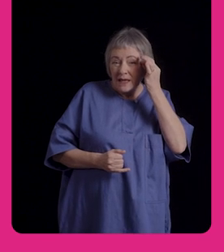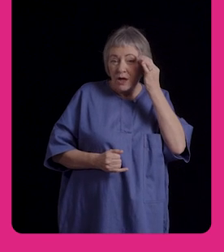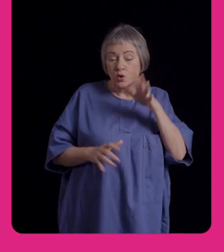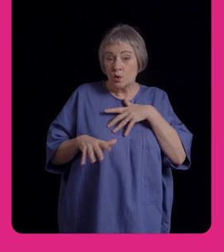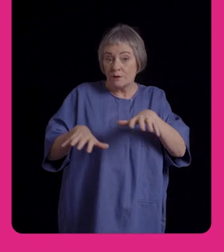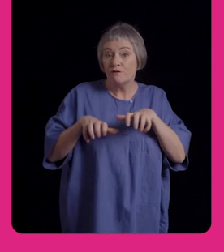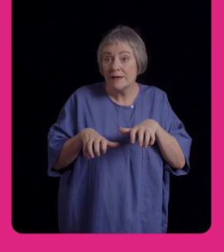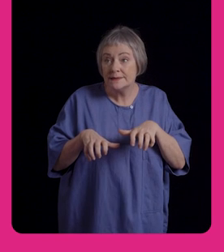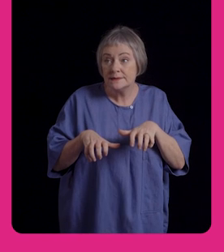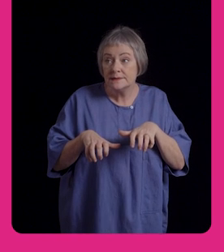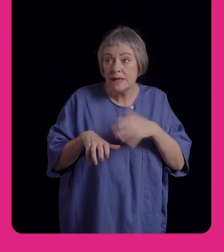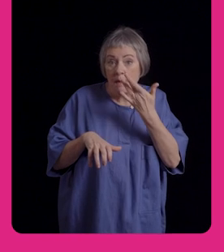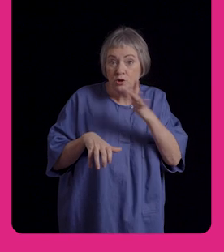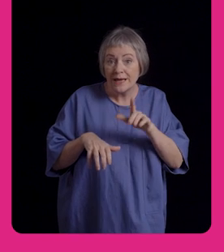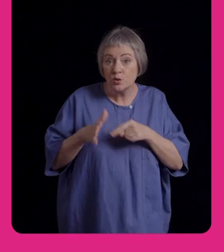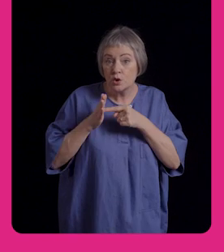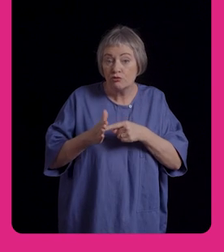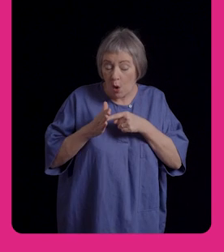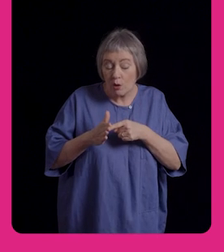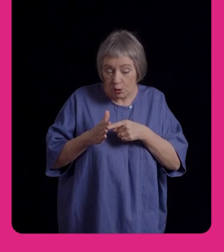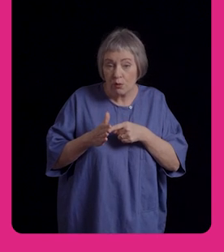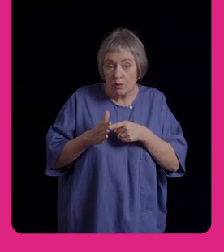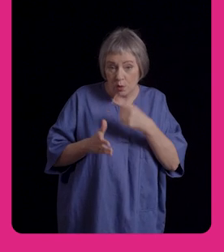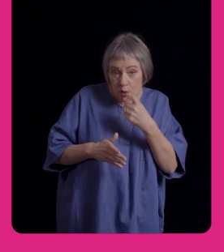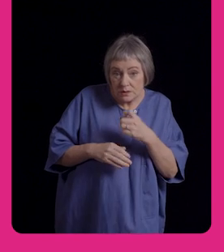could just always freeze and pretend that you are a toy.